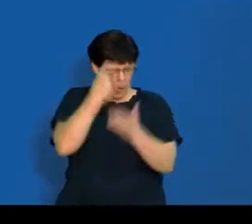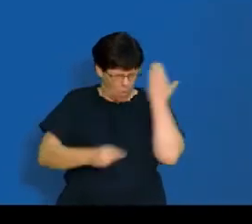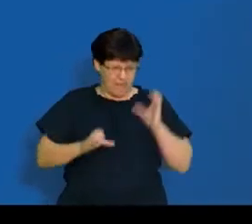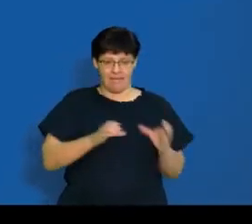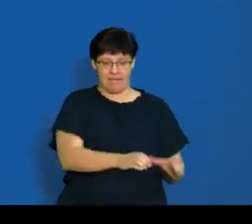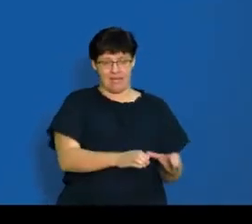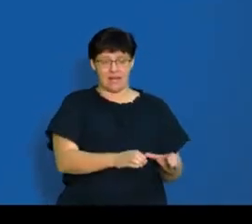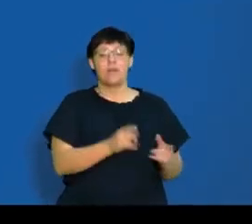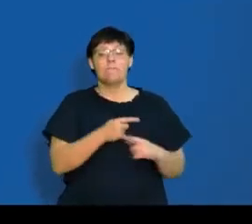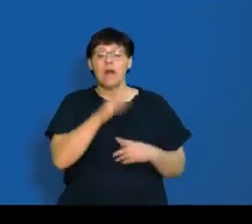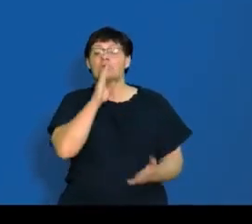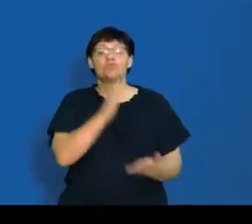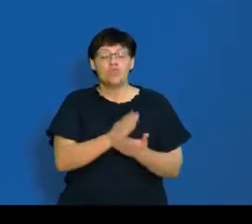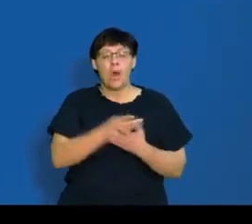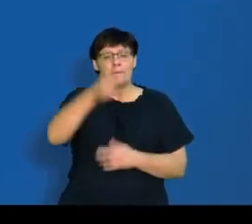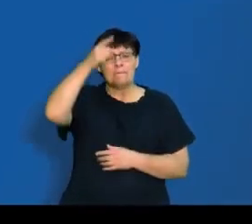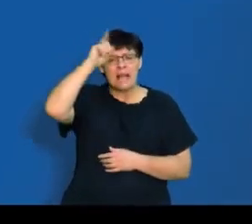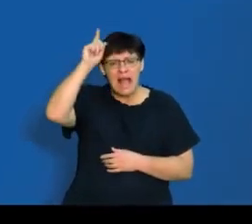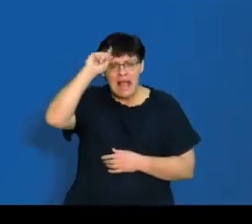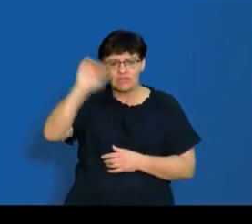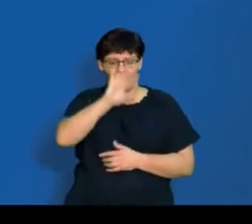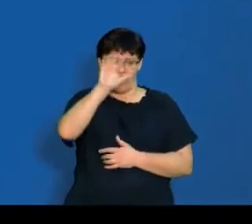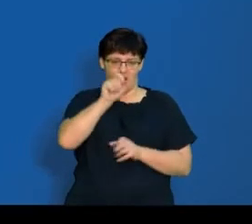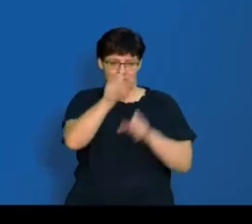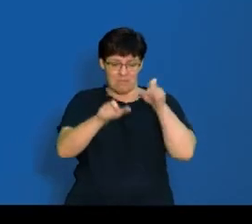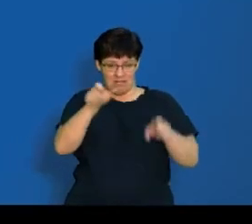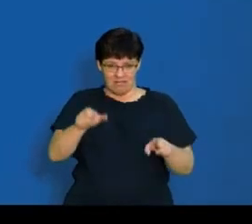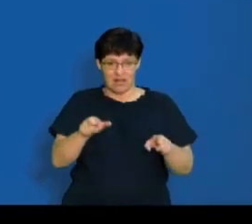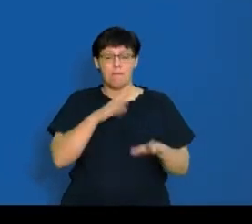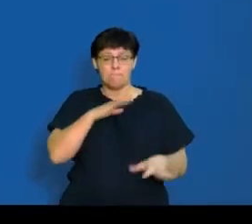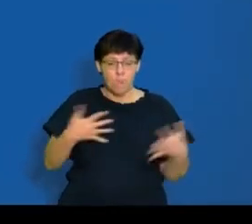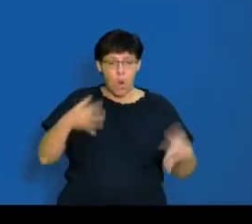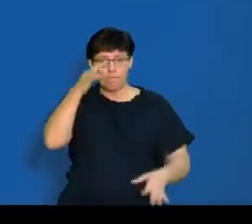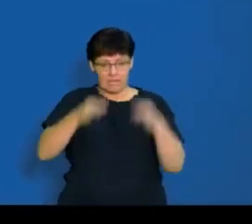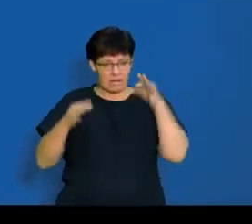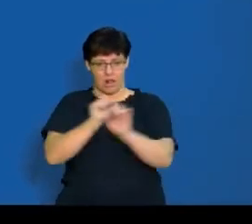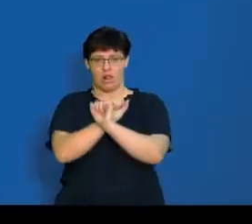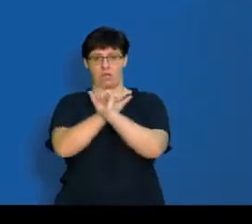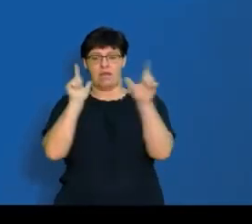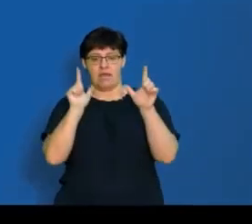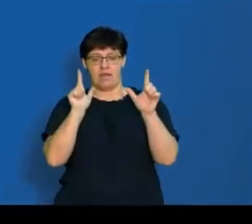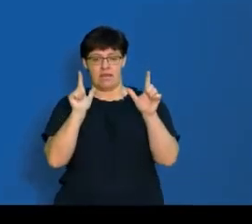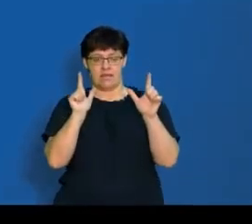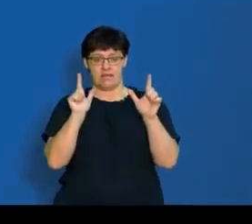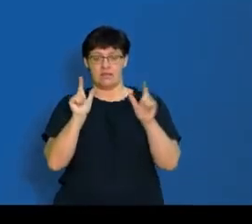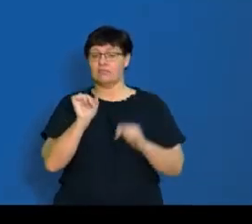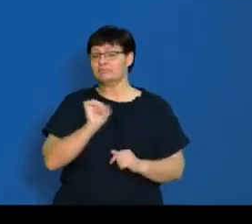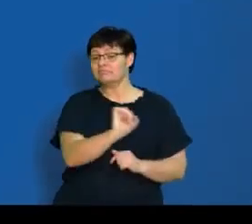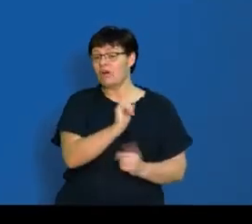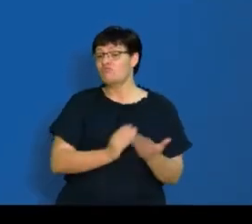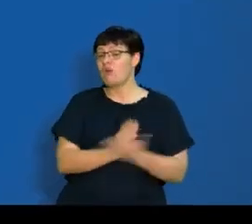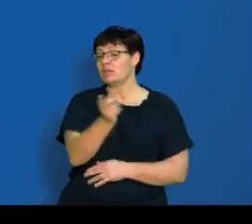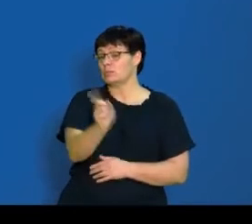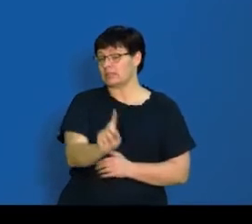was necessary to make black South Africans to become politically aware of their